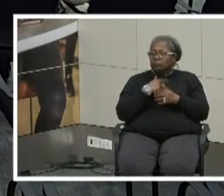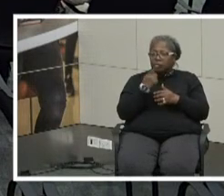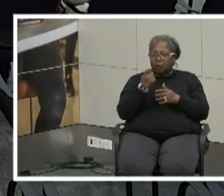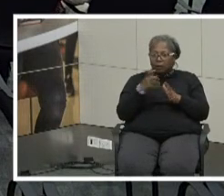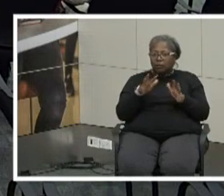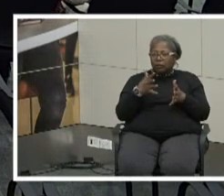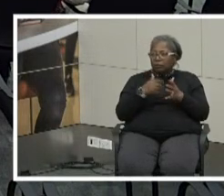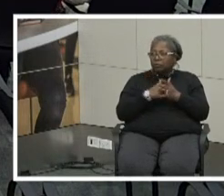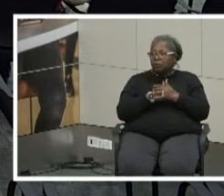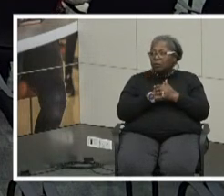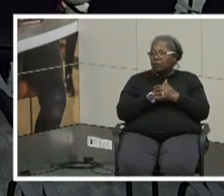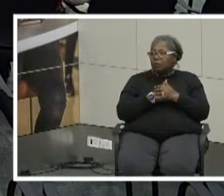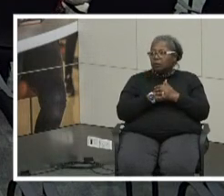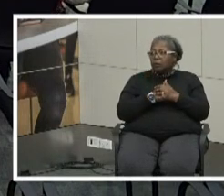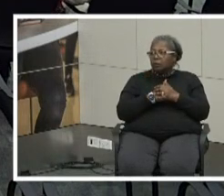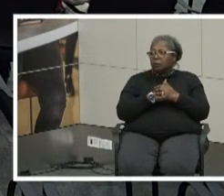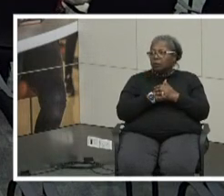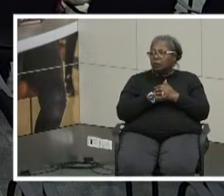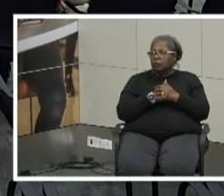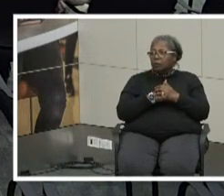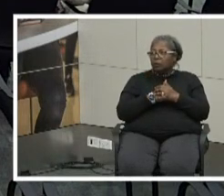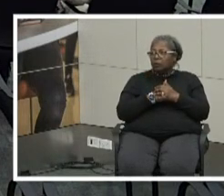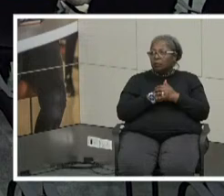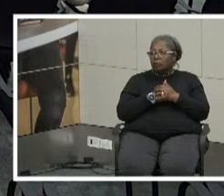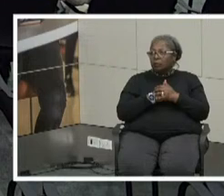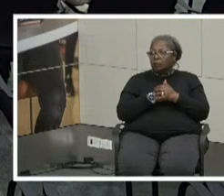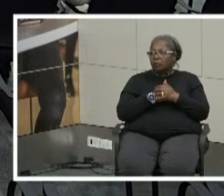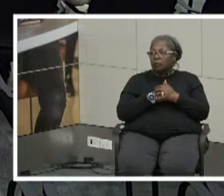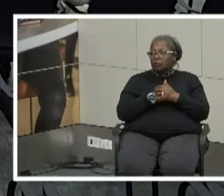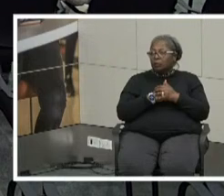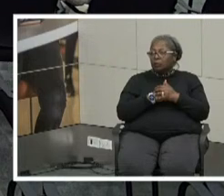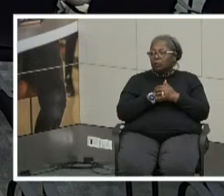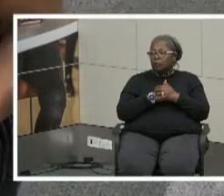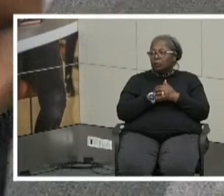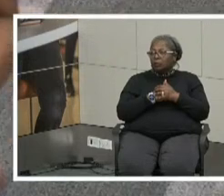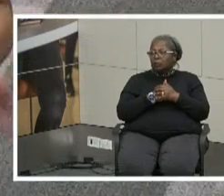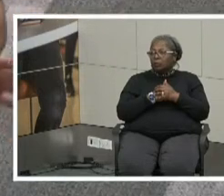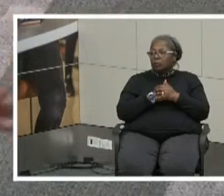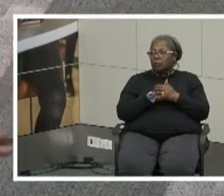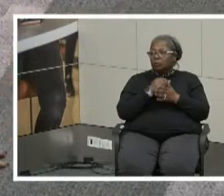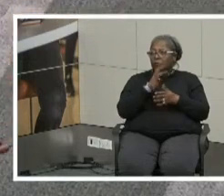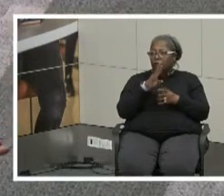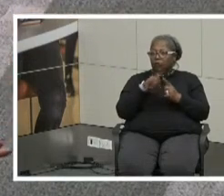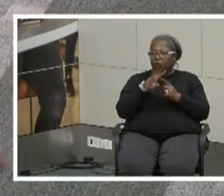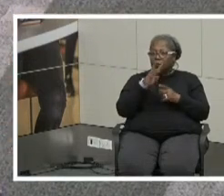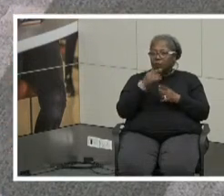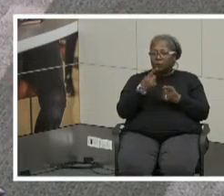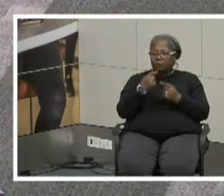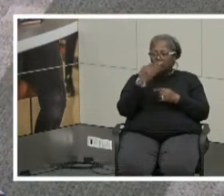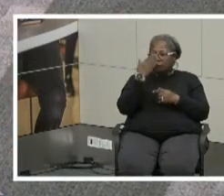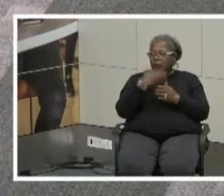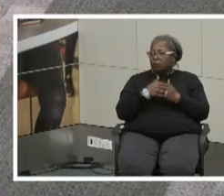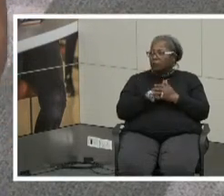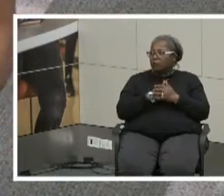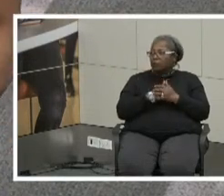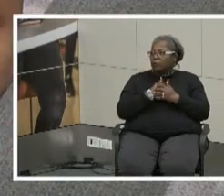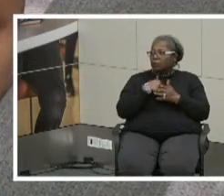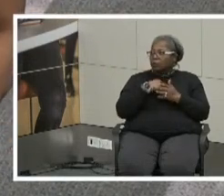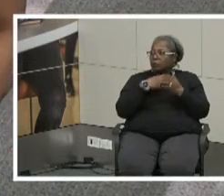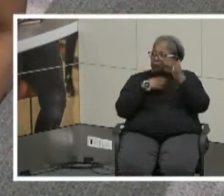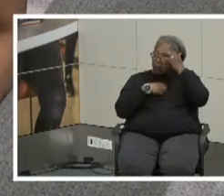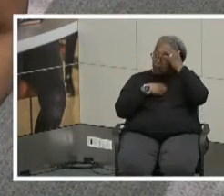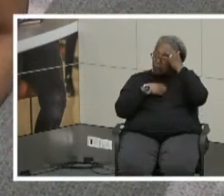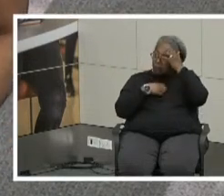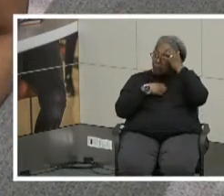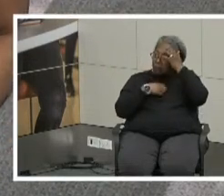ma'am and then if the folks who are um number 45 through 60 could come up towards the front that'd be great yes please go ahead I wish I